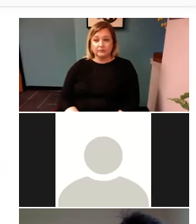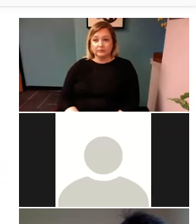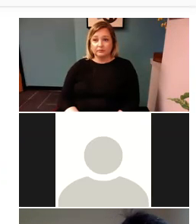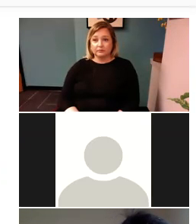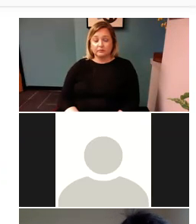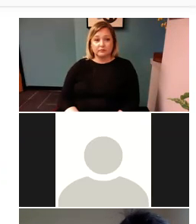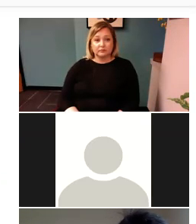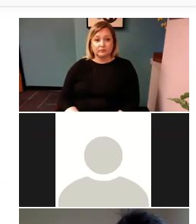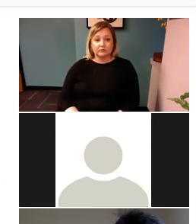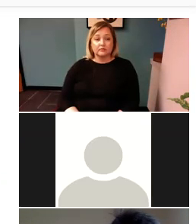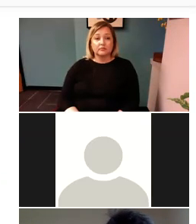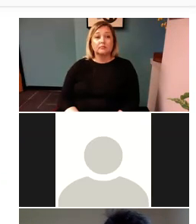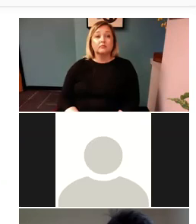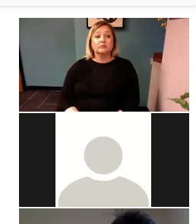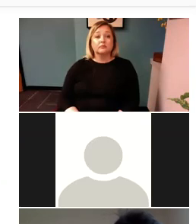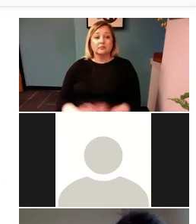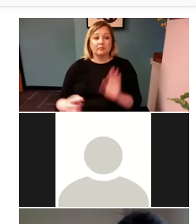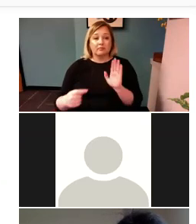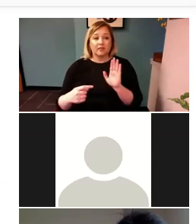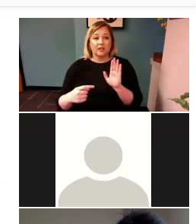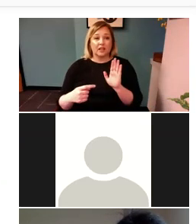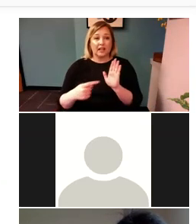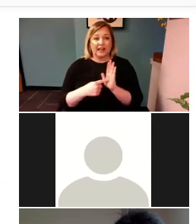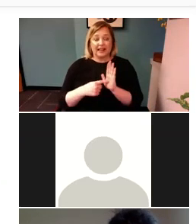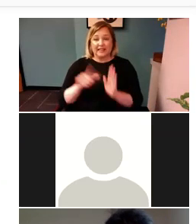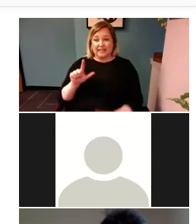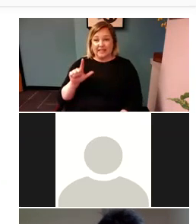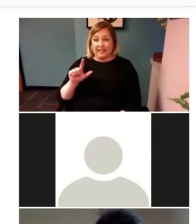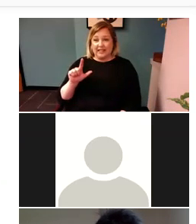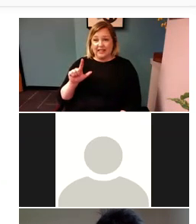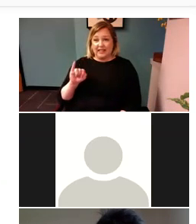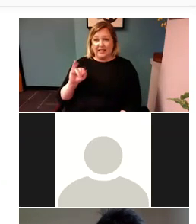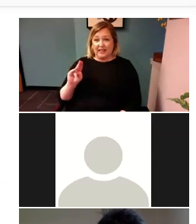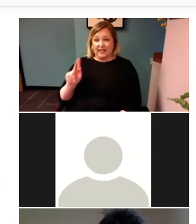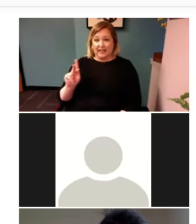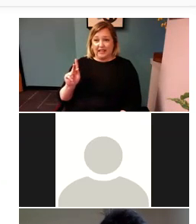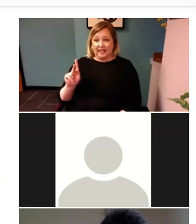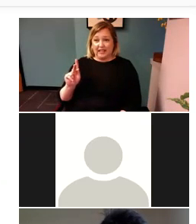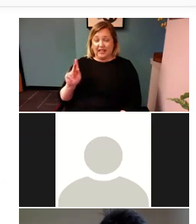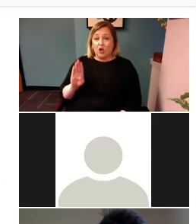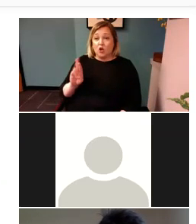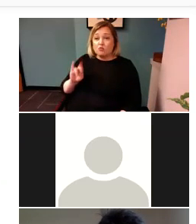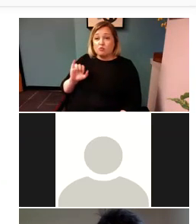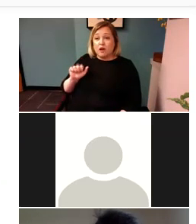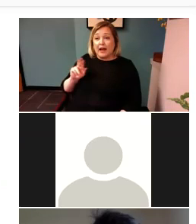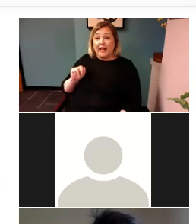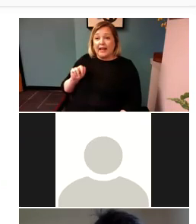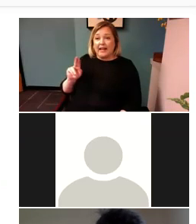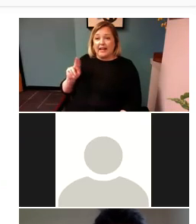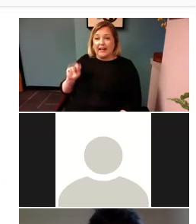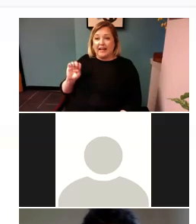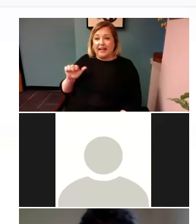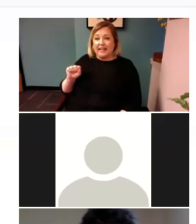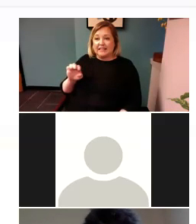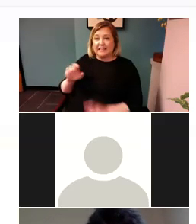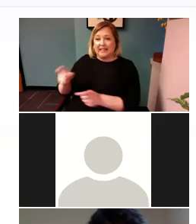So this link have been given to us by Brian Nees, and you should also look at this particular link, but I'm going to